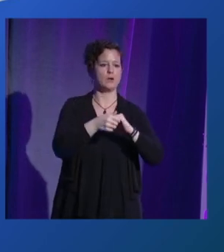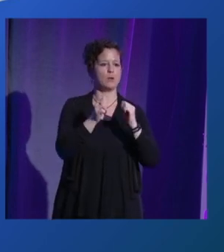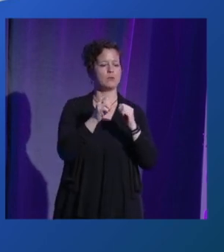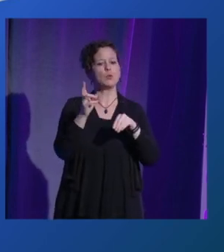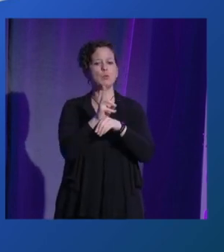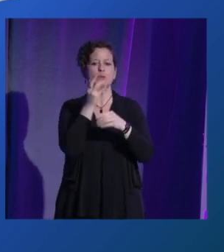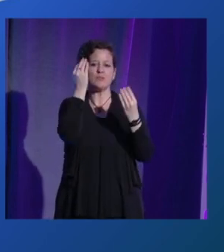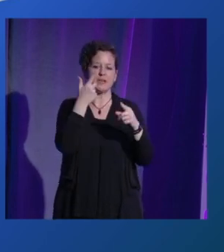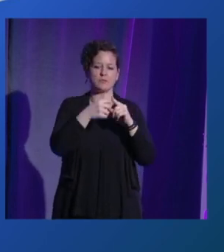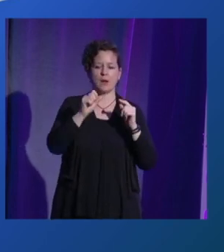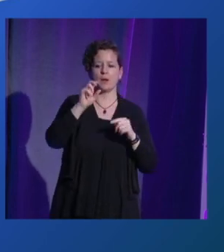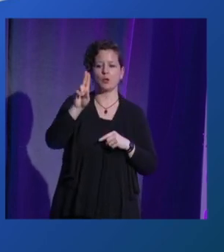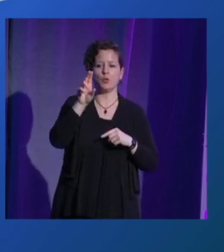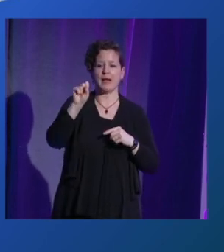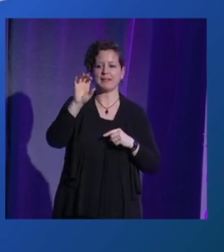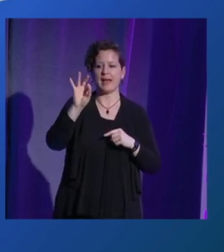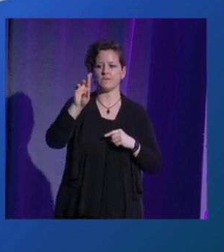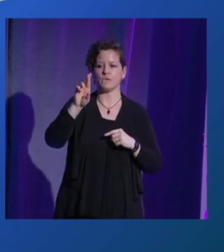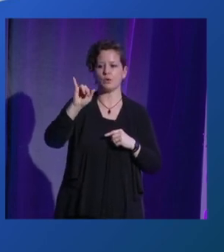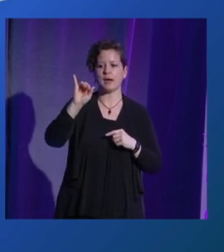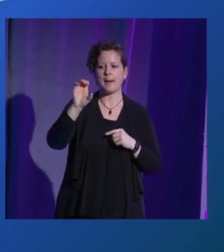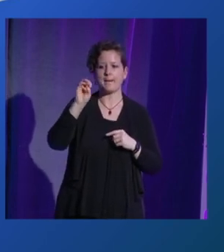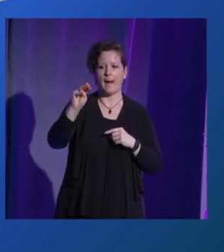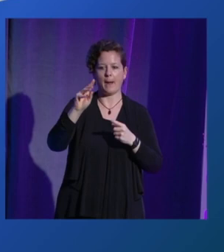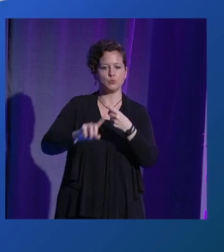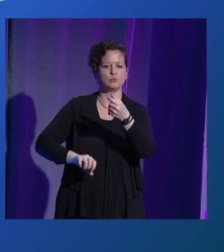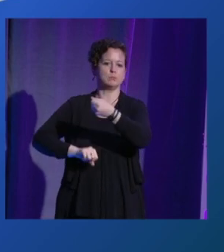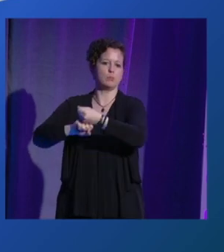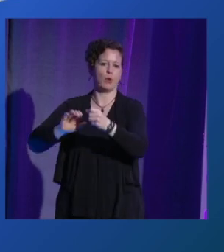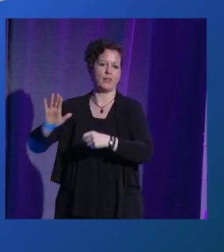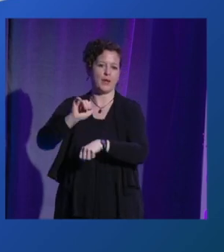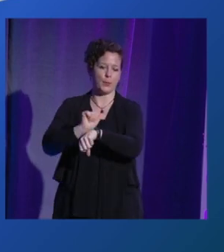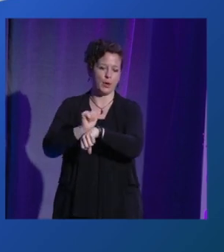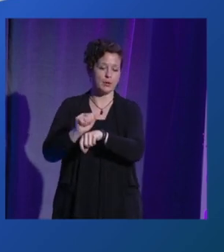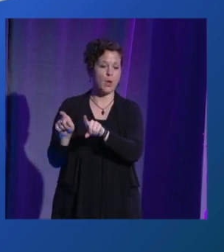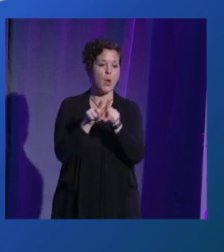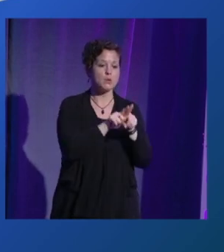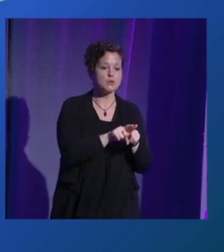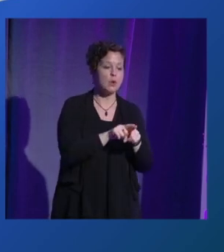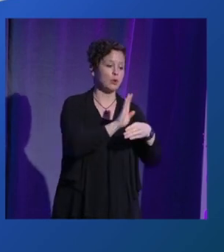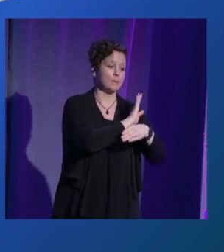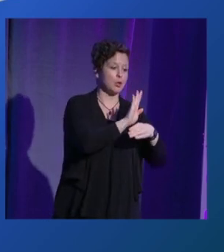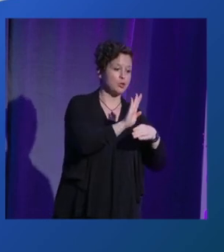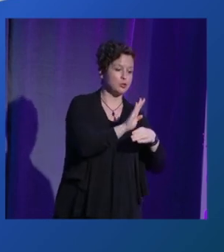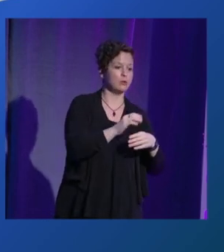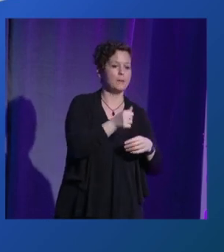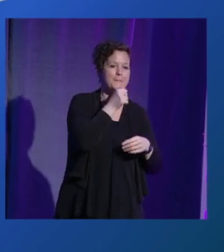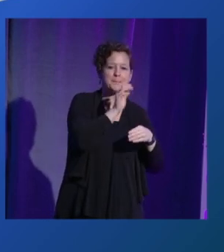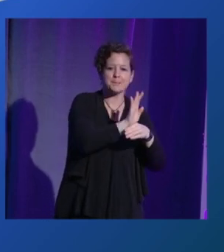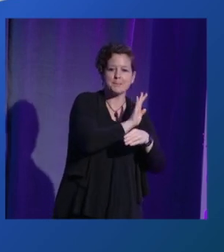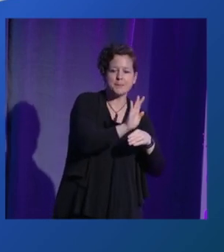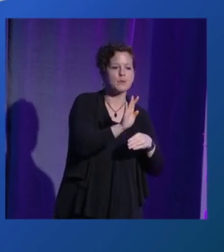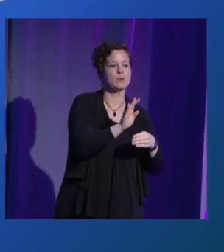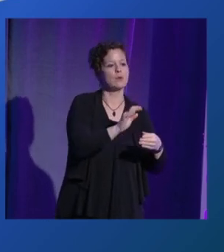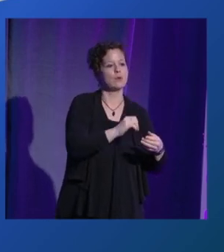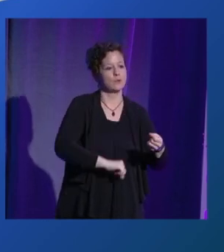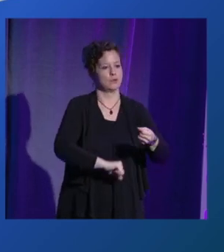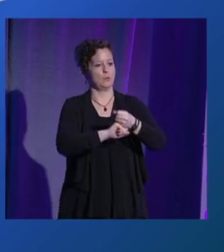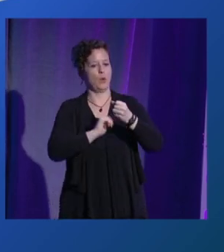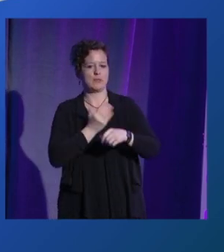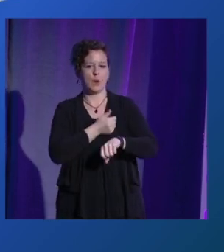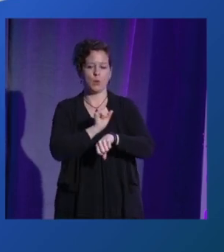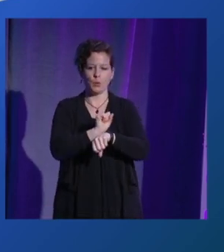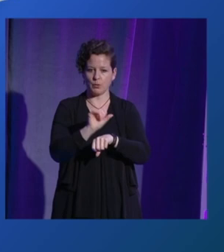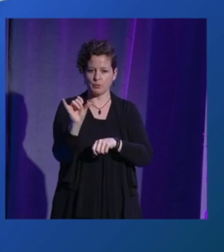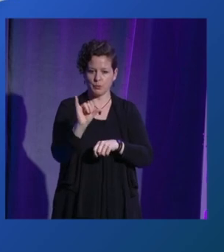us southcom we're also leaning pretty heavily in the commercial side for issues such as greenhouse gas detection and one I would say in particular would be